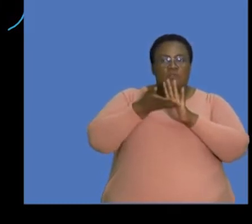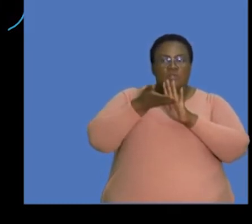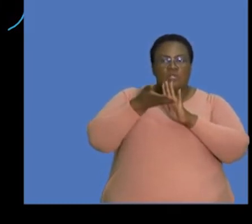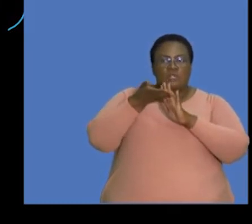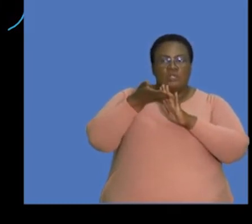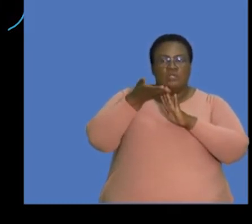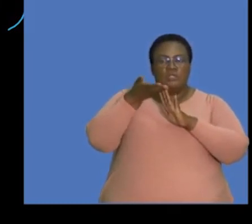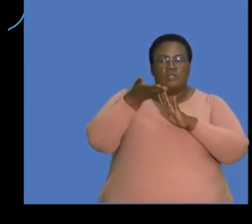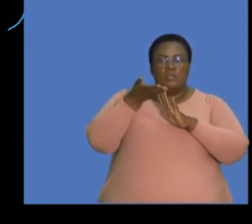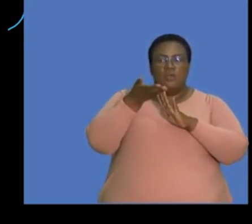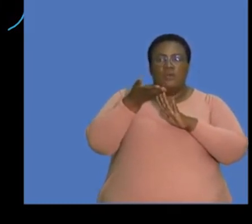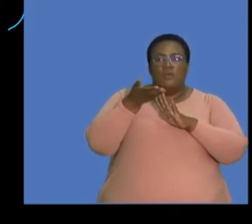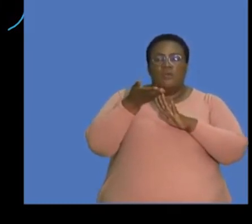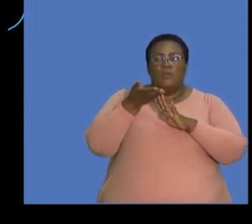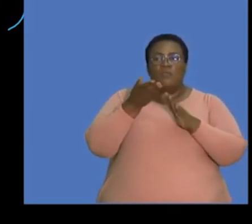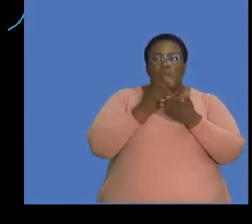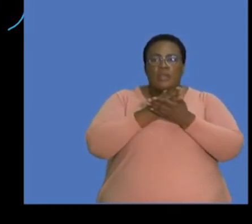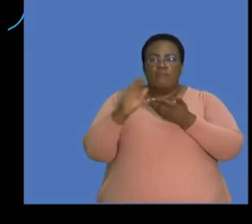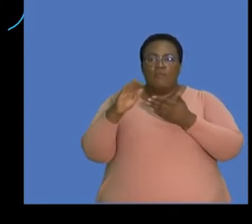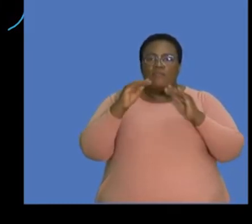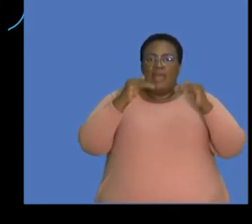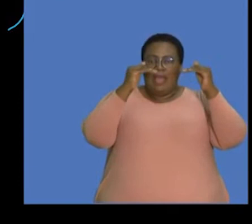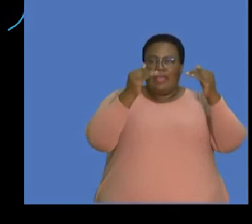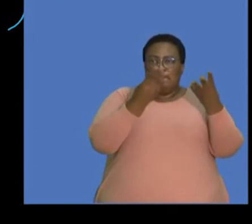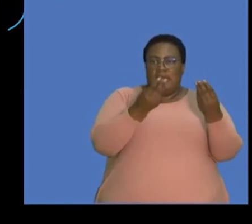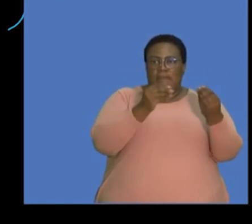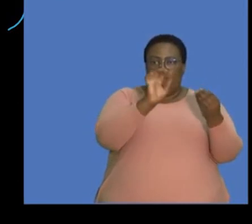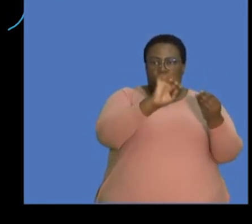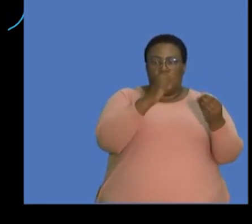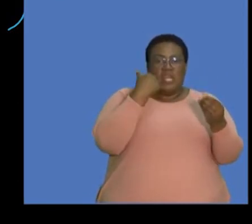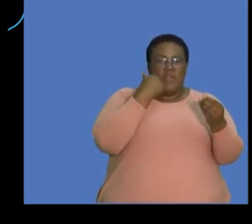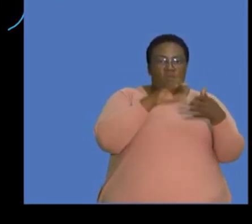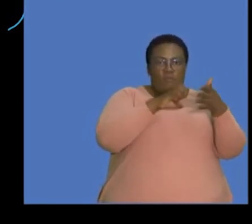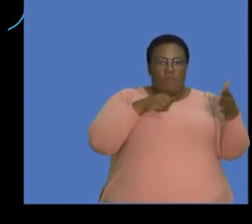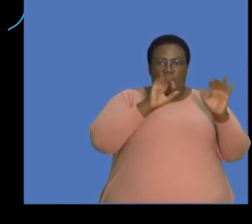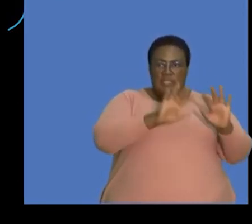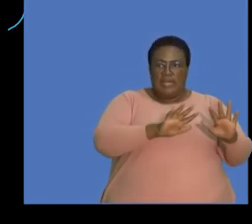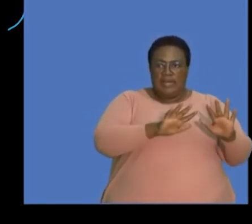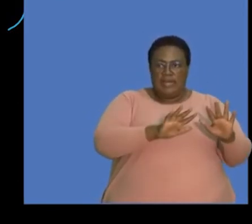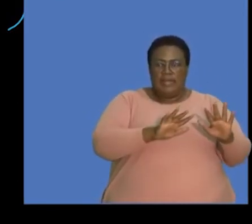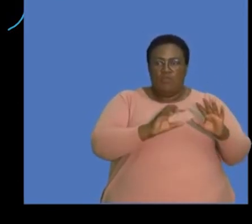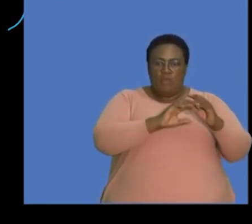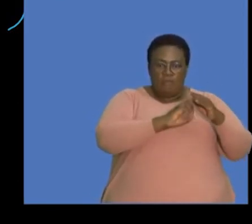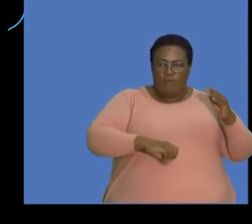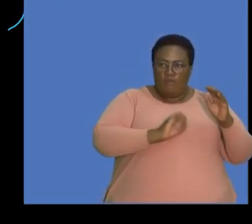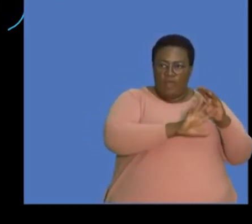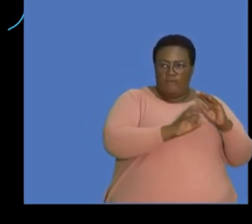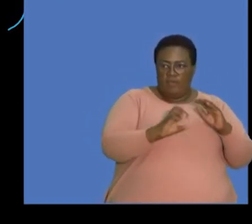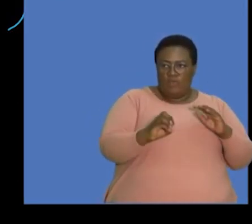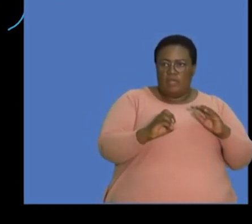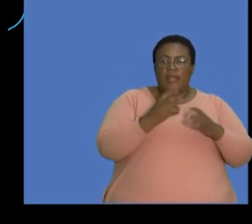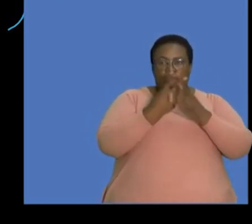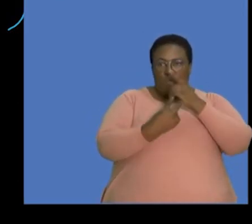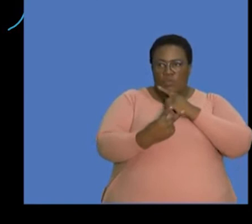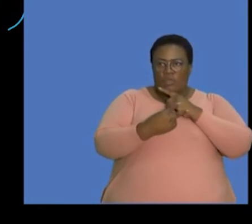we remove the highest number of electrons. Okay, so if we remove 10 and we remove 500